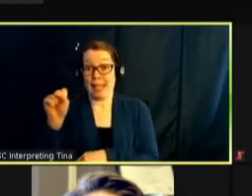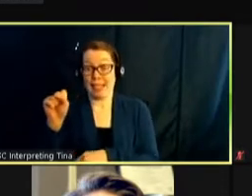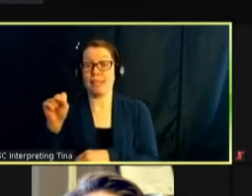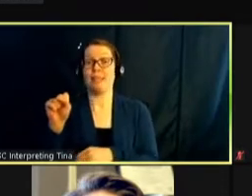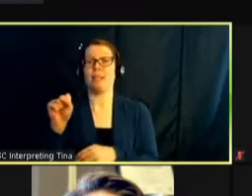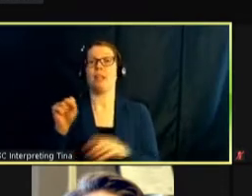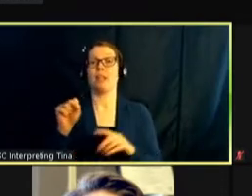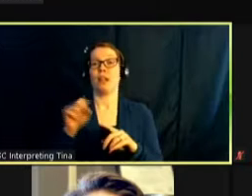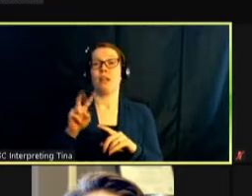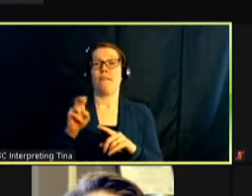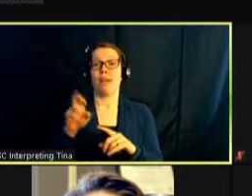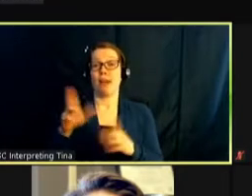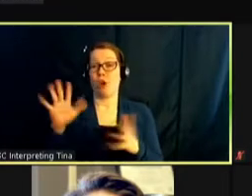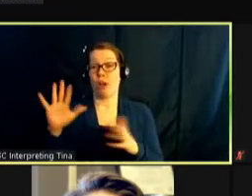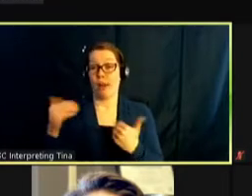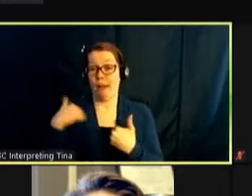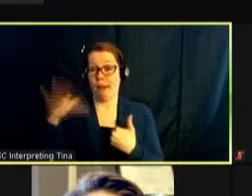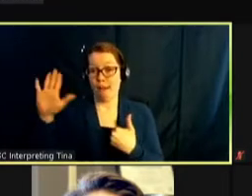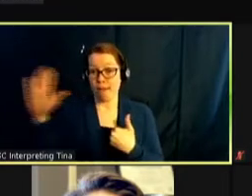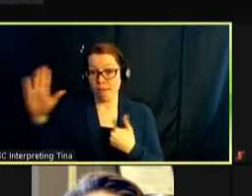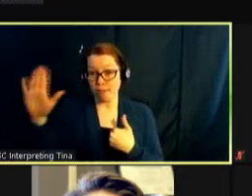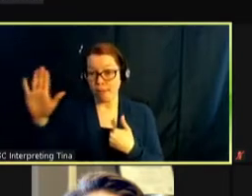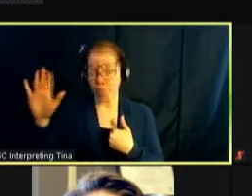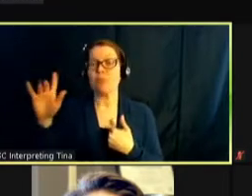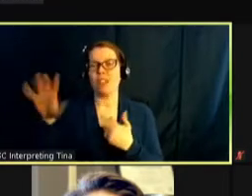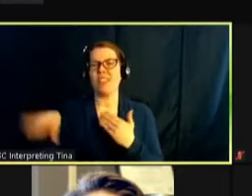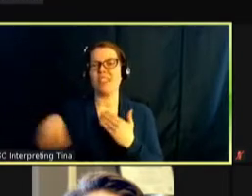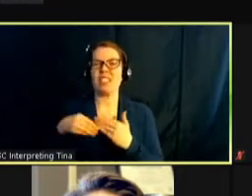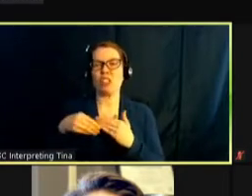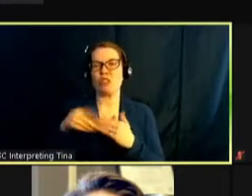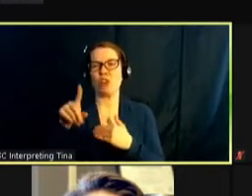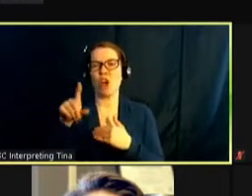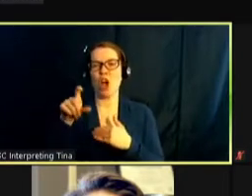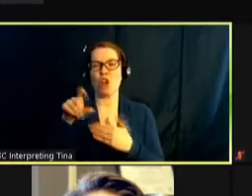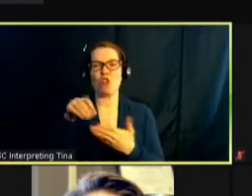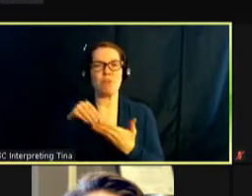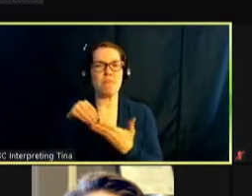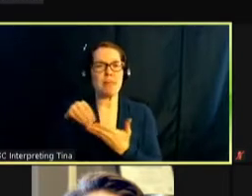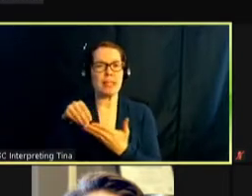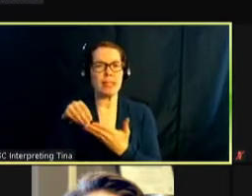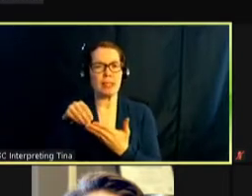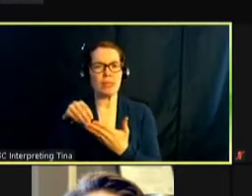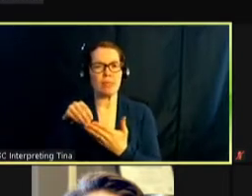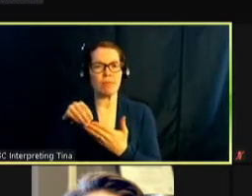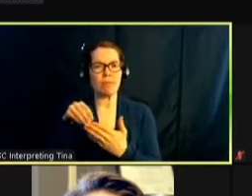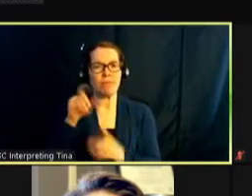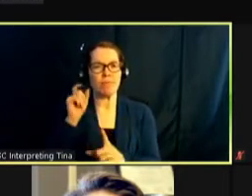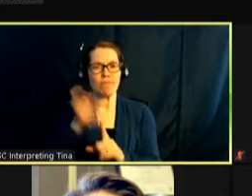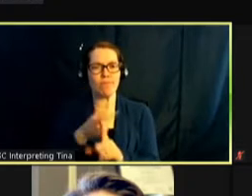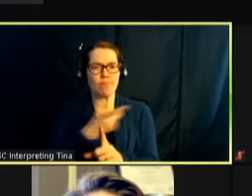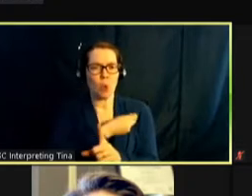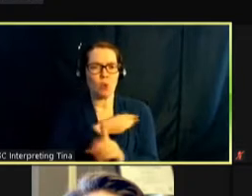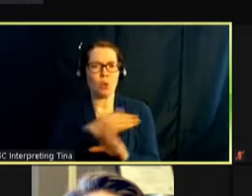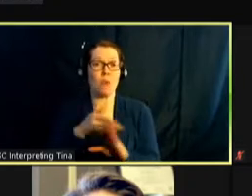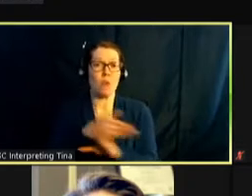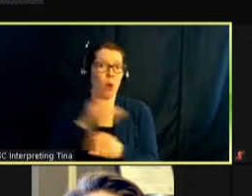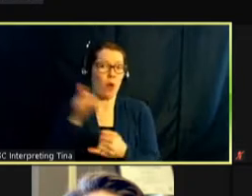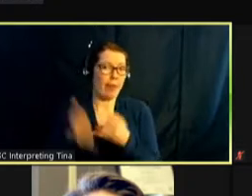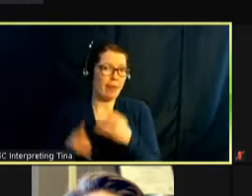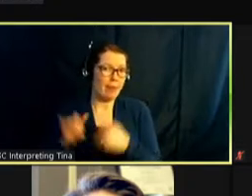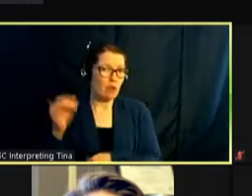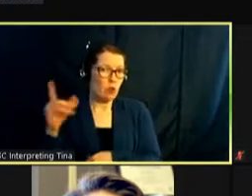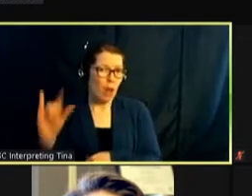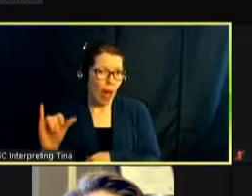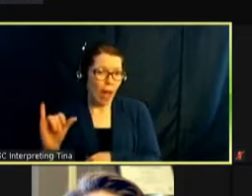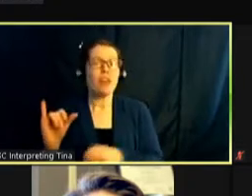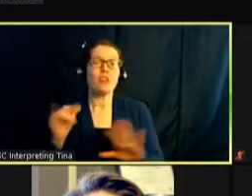has. They said that they're going to give an additional 100 million doses before the end of July. So